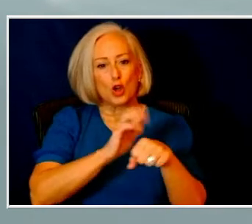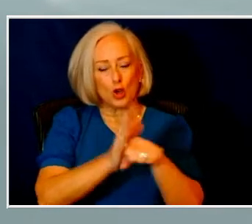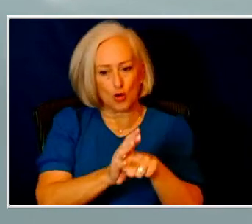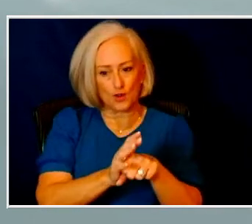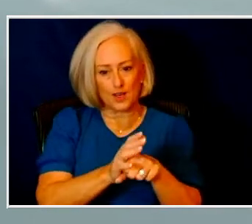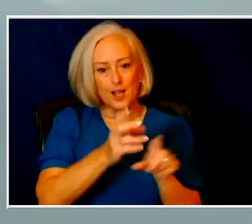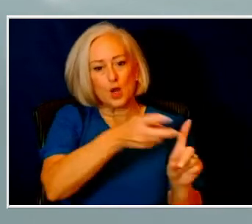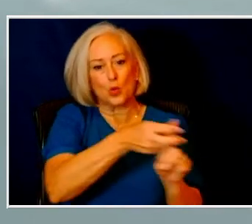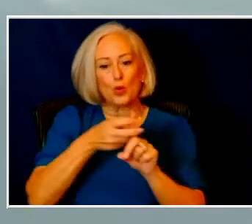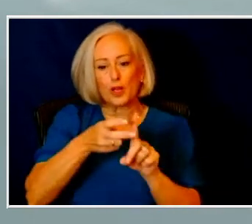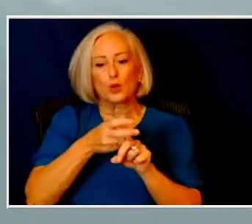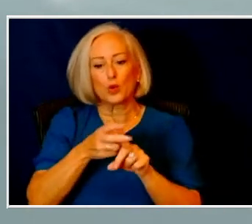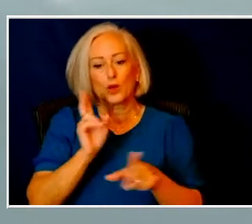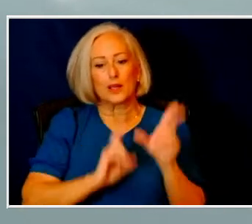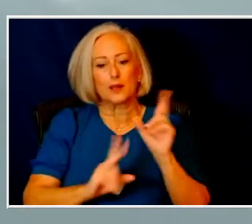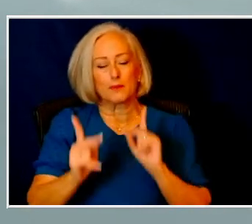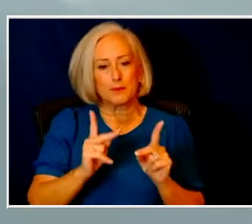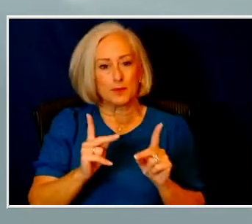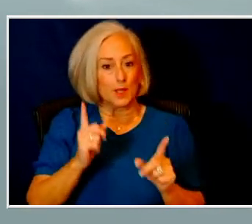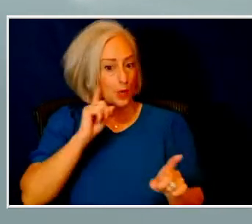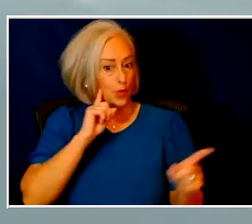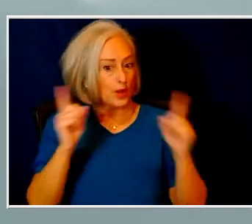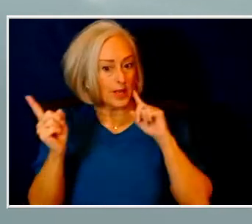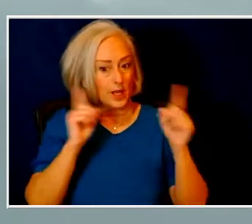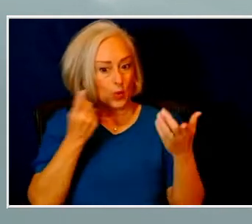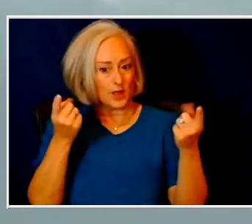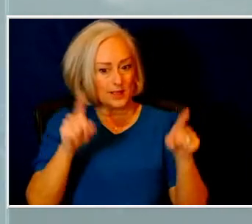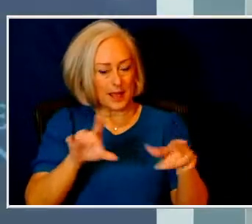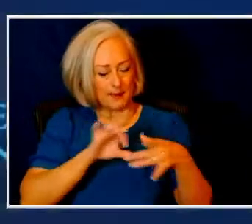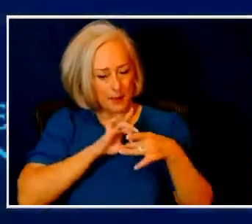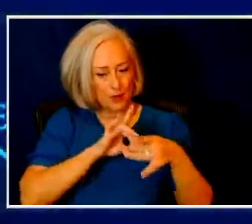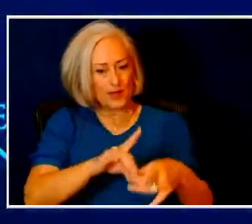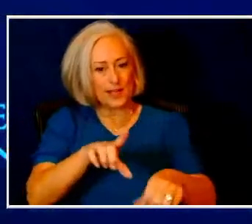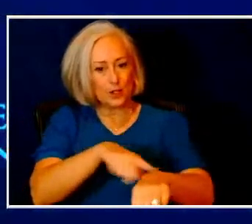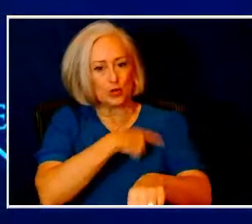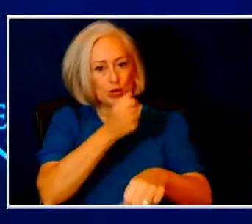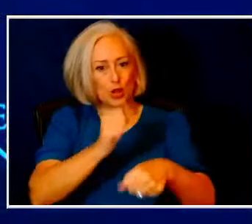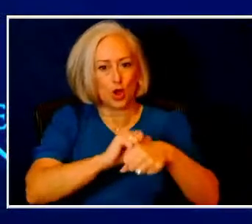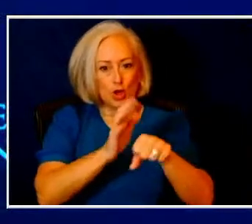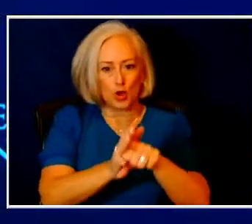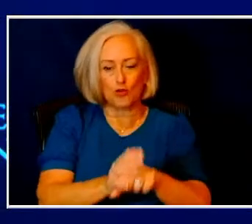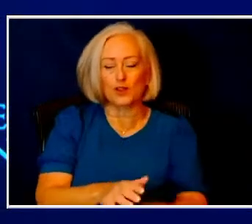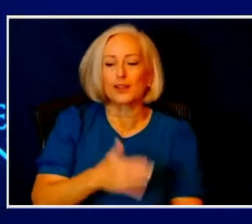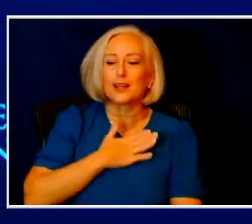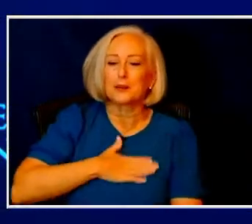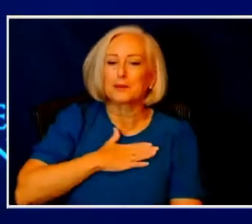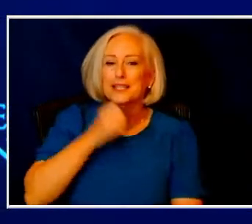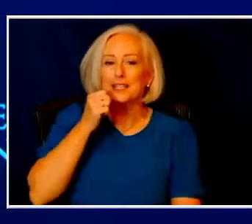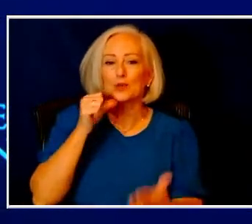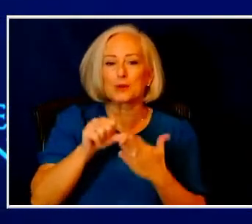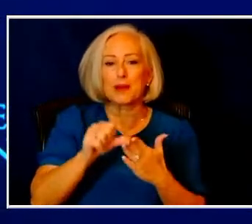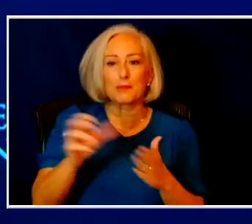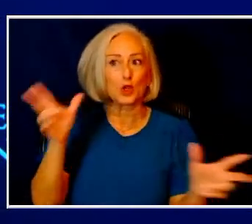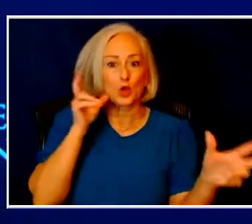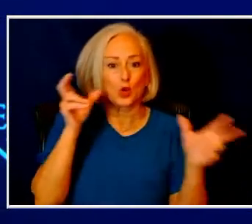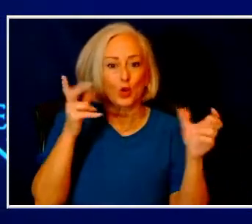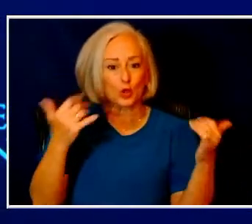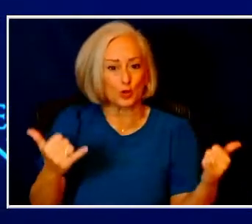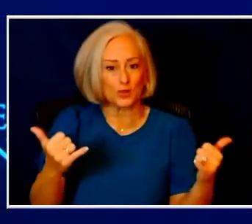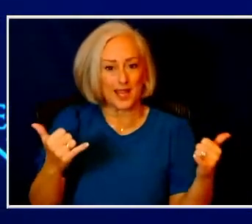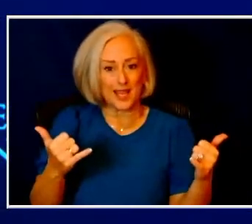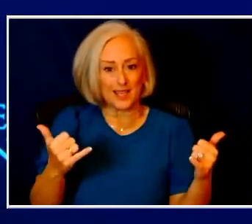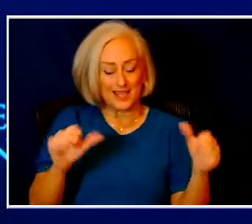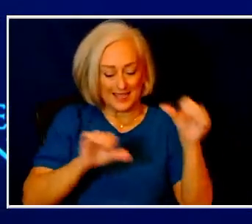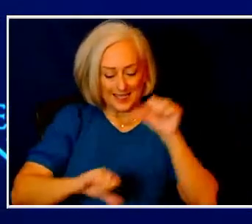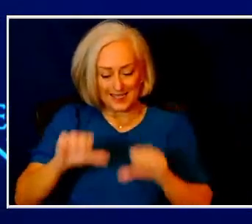what's rapidly emerging around long COVID. And just remember, folks, you heard it today. Science can be your